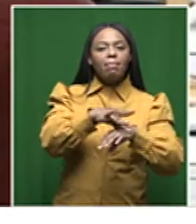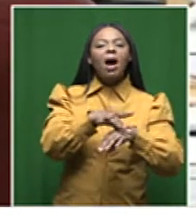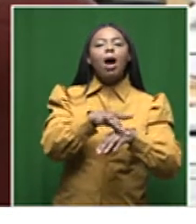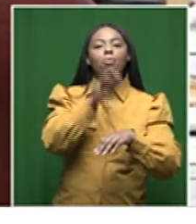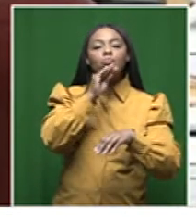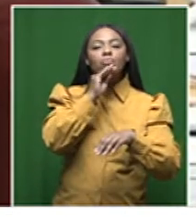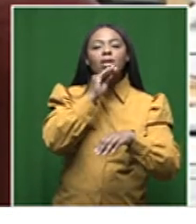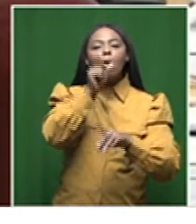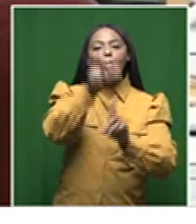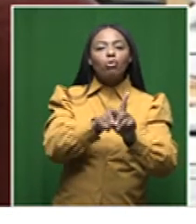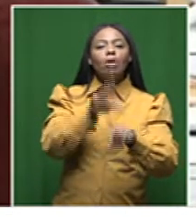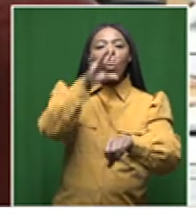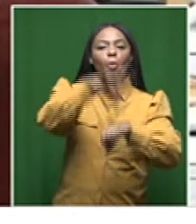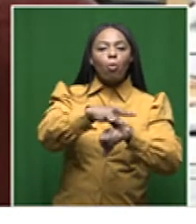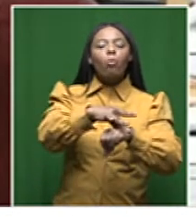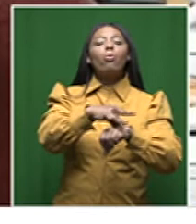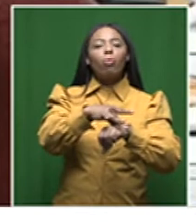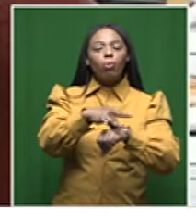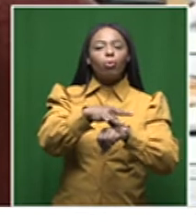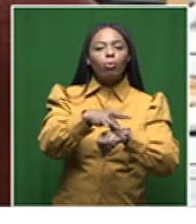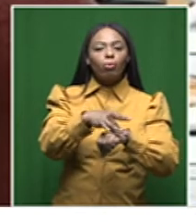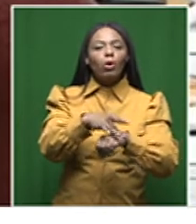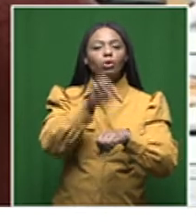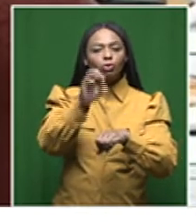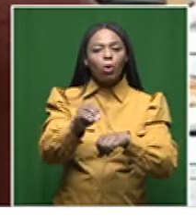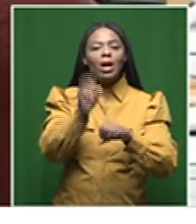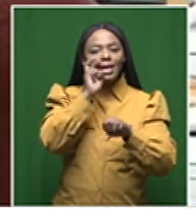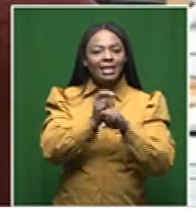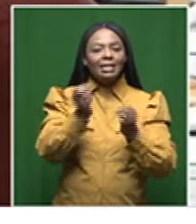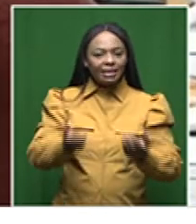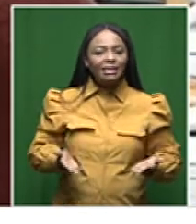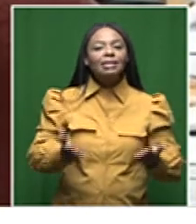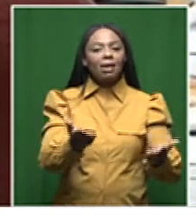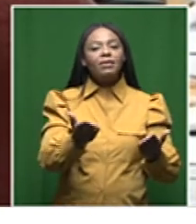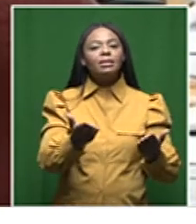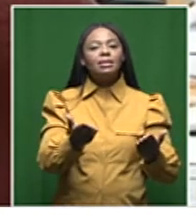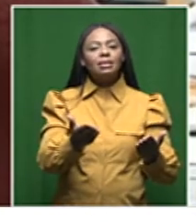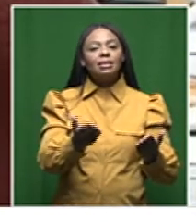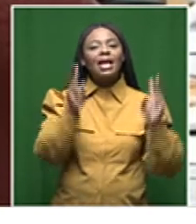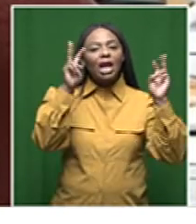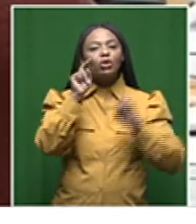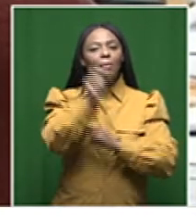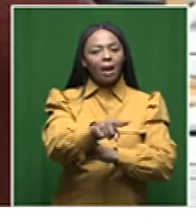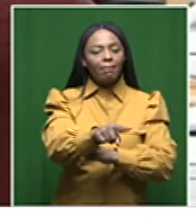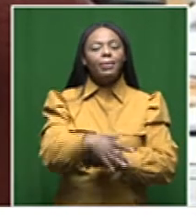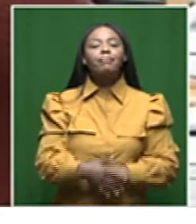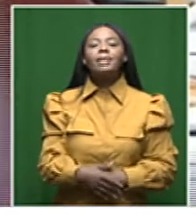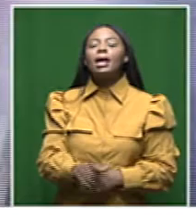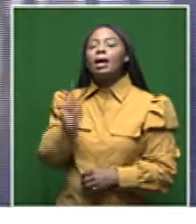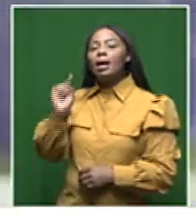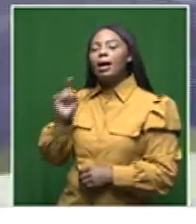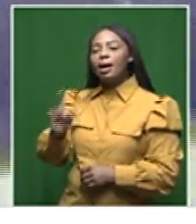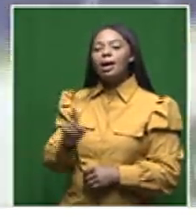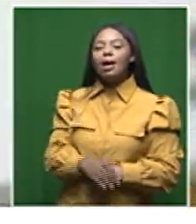is in the policy that the services must be available. And then a step further was the development of the guidelines